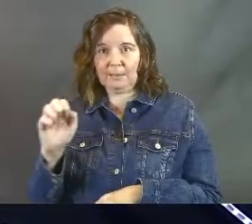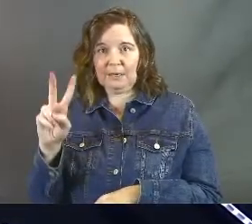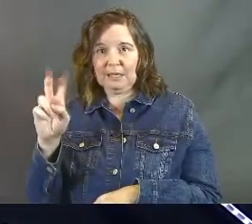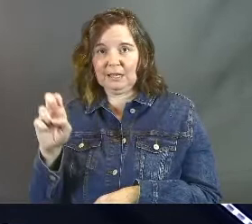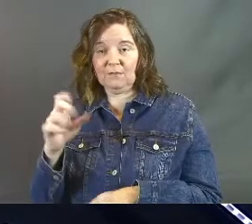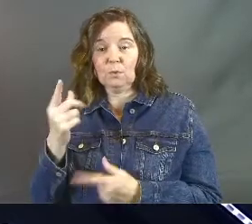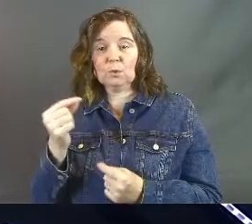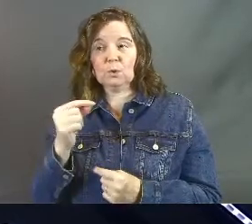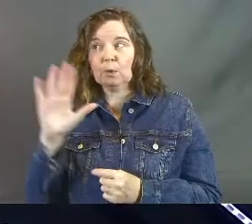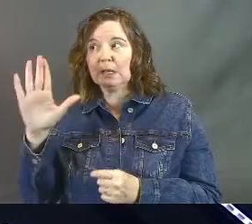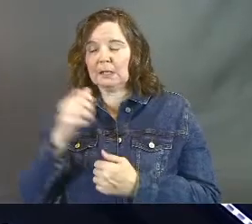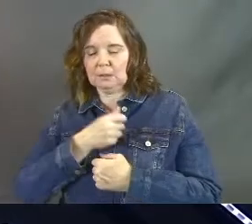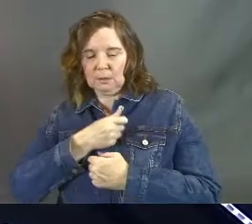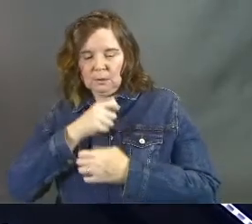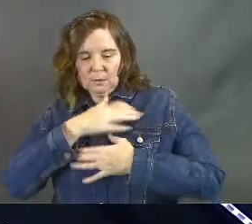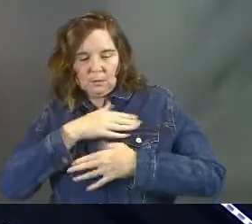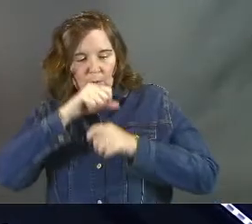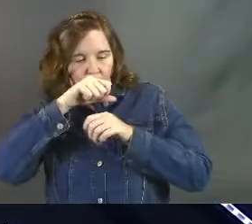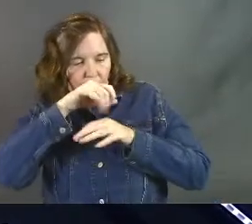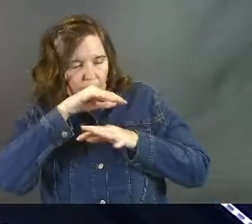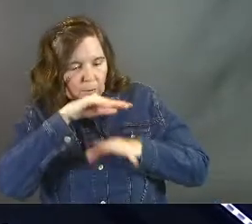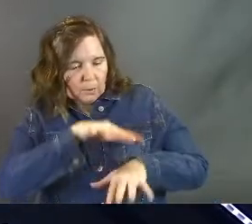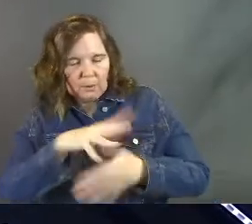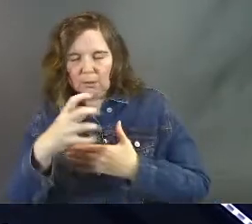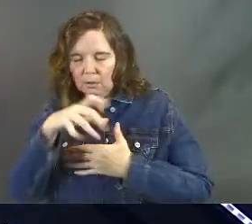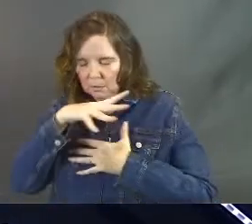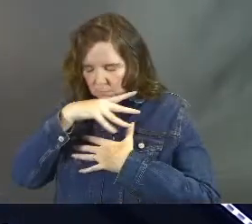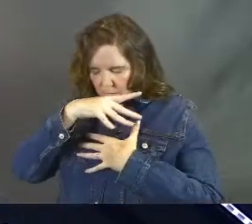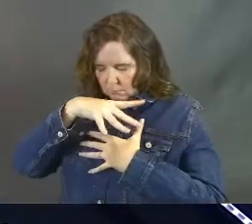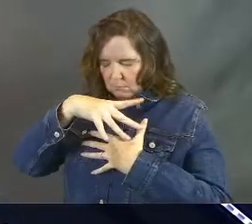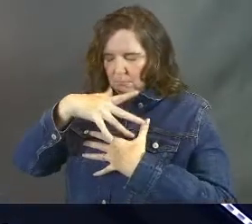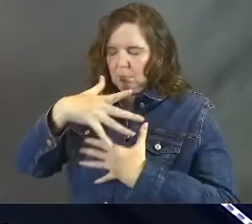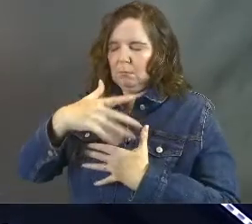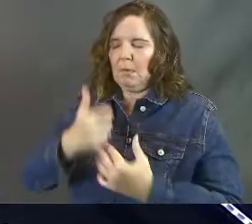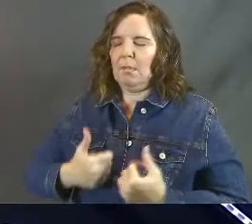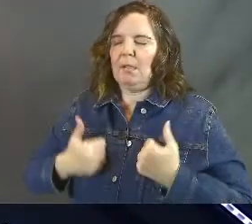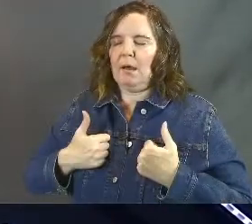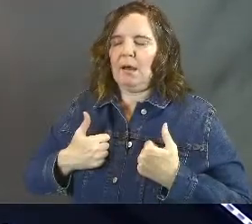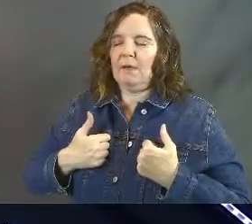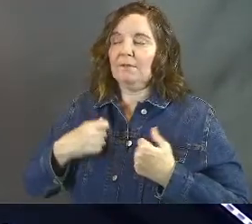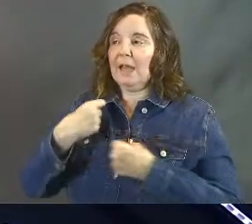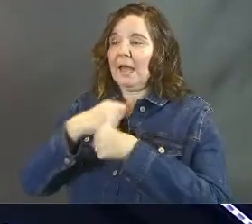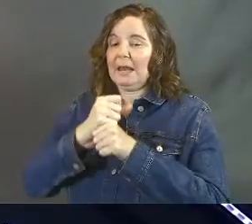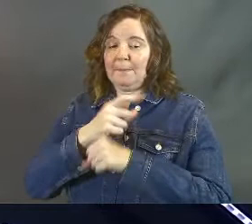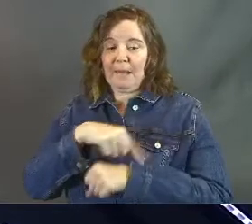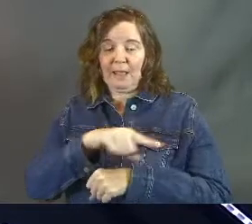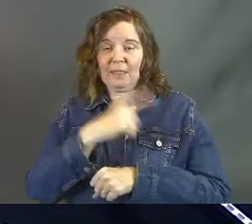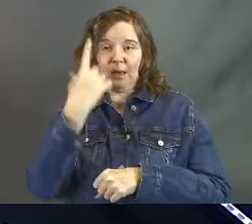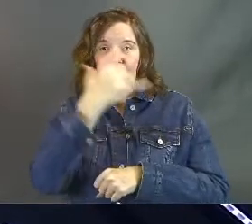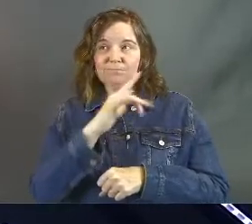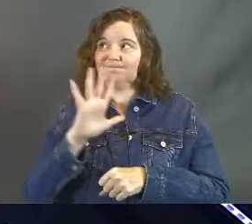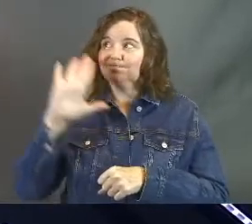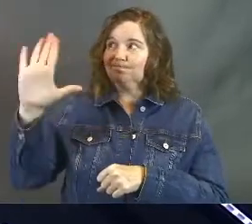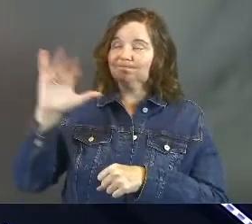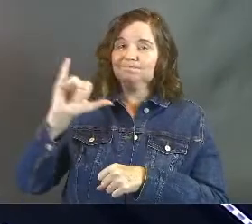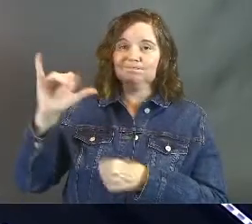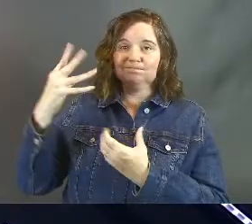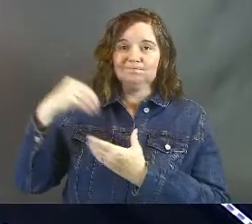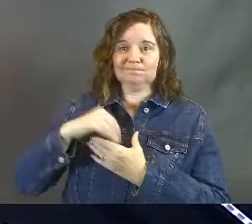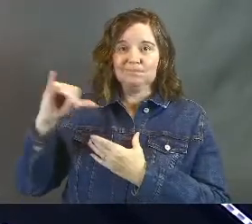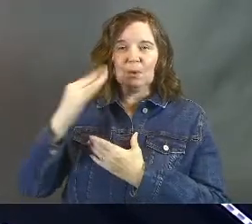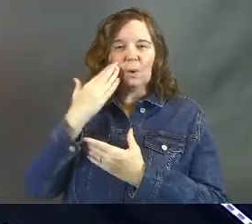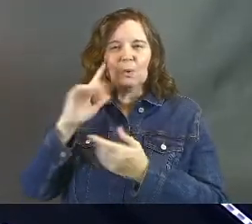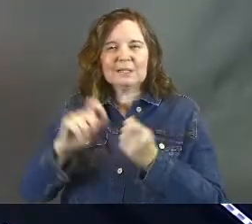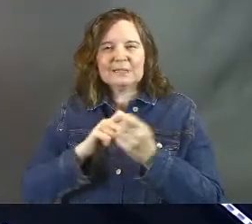breathed into them the breath of life, and he made them in his image. And when he made them in his image, we don't